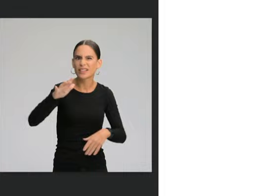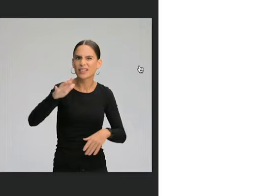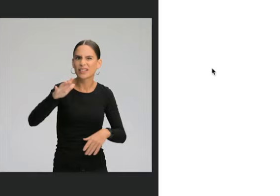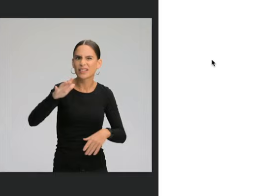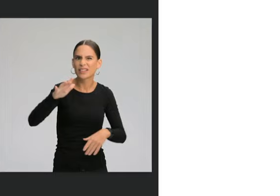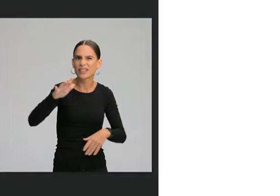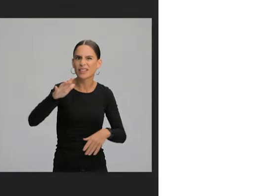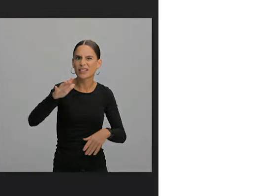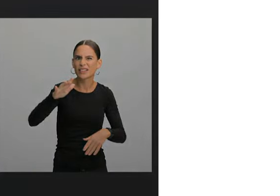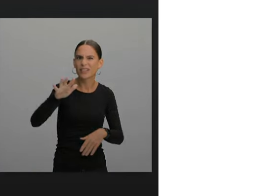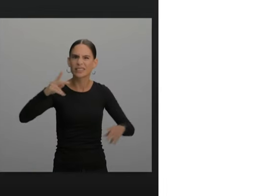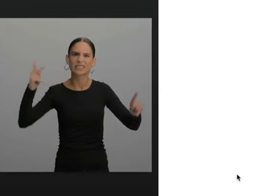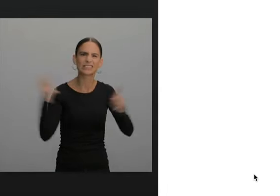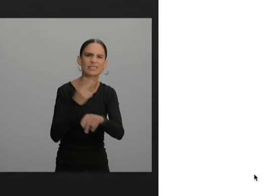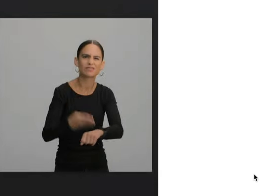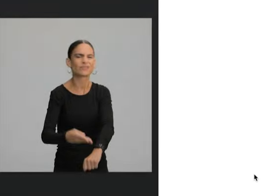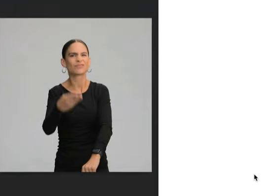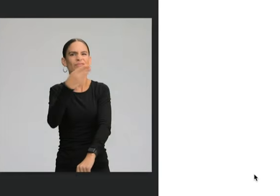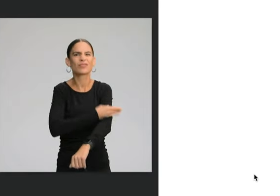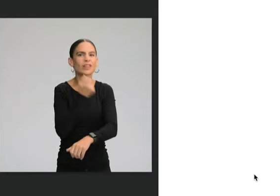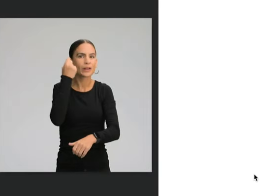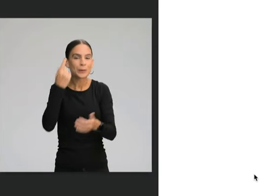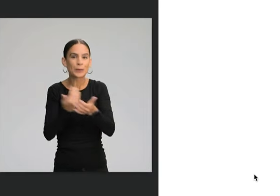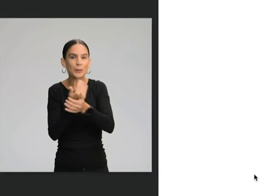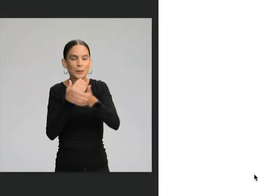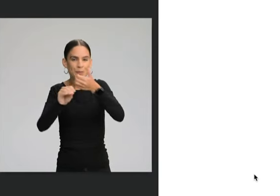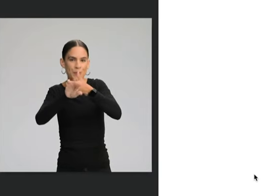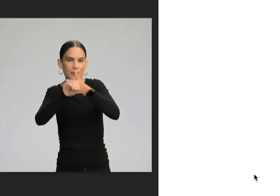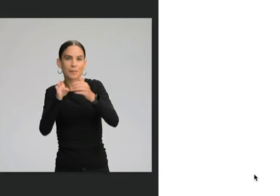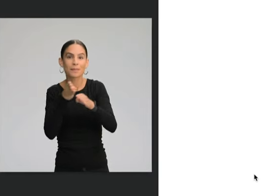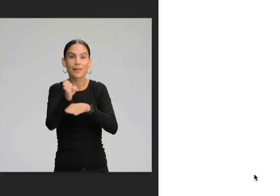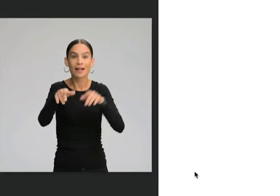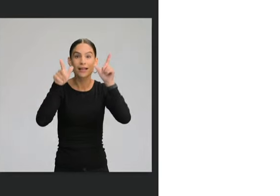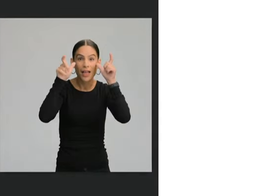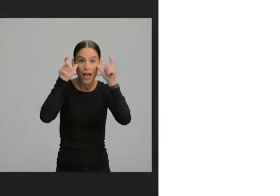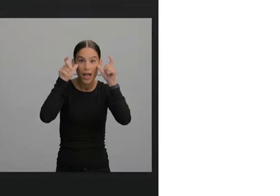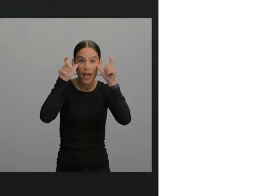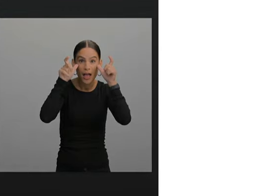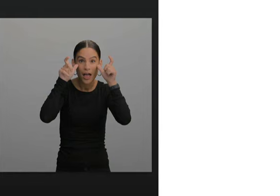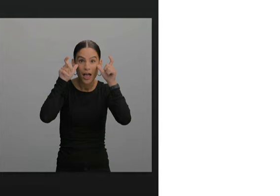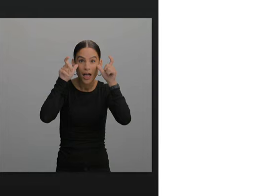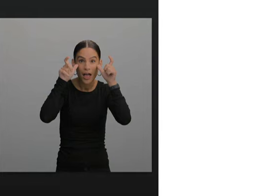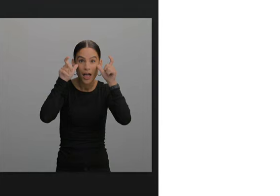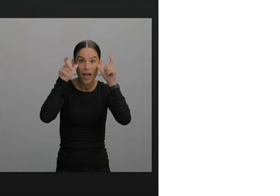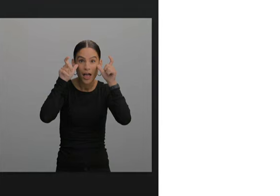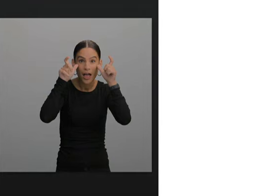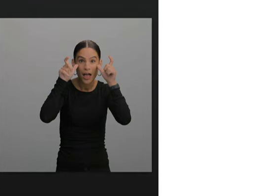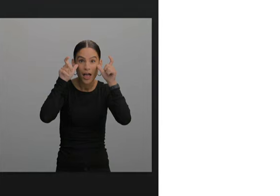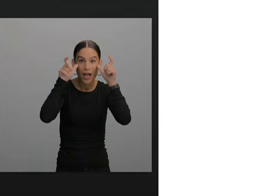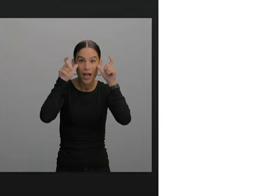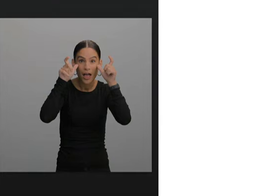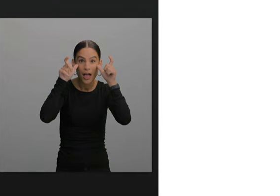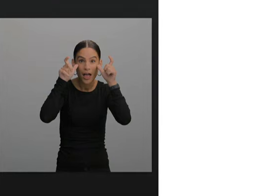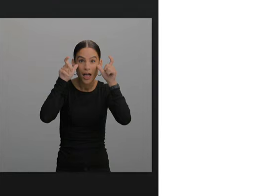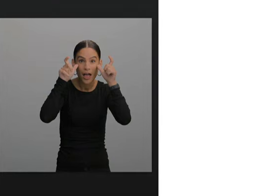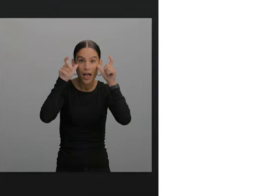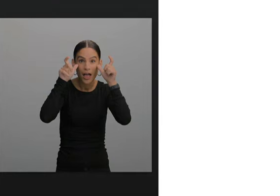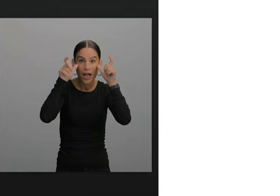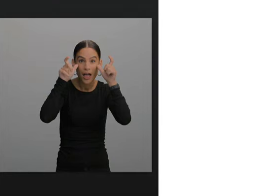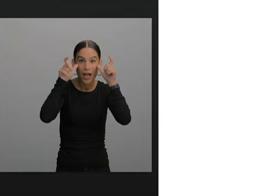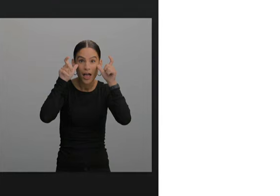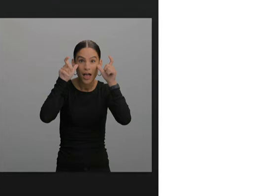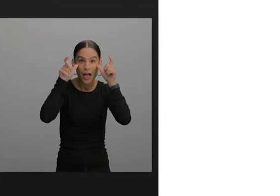mind-bogglingly a massive improvement. You'll get photos with much better detail and color. Because this is exactly the kind of photo you couldn't have taken